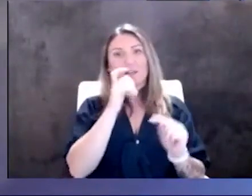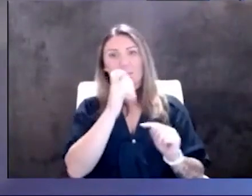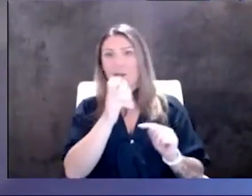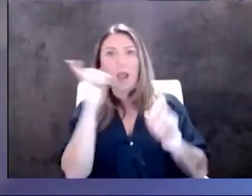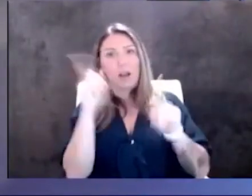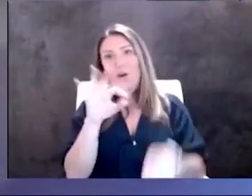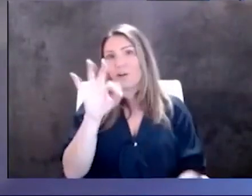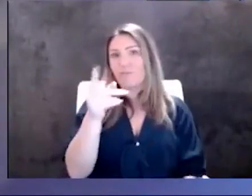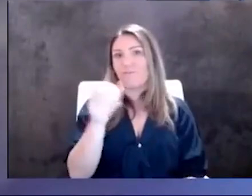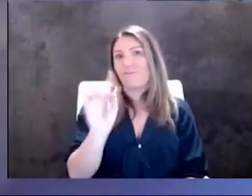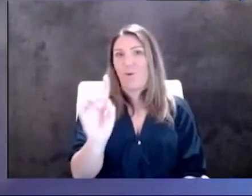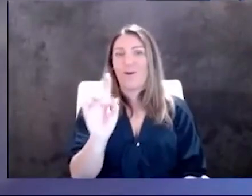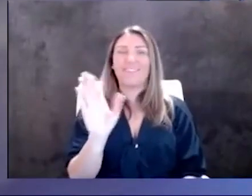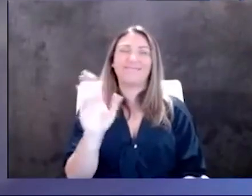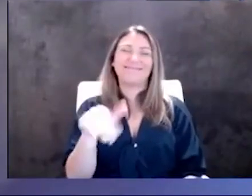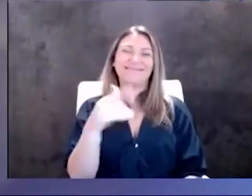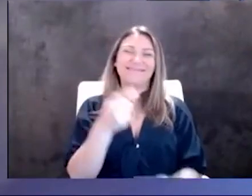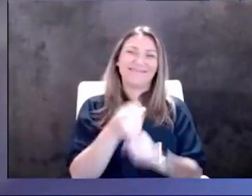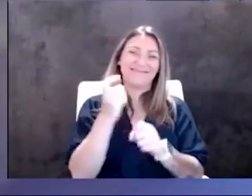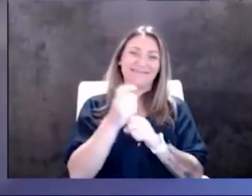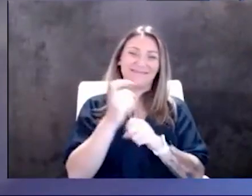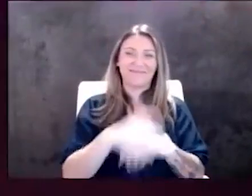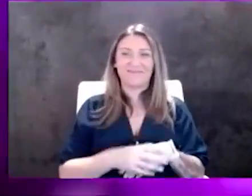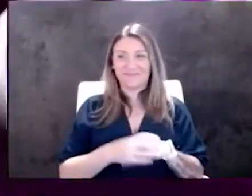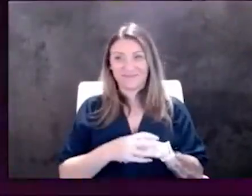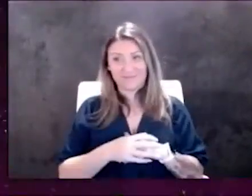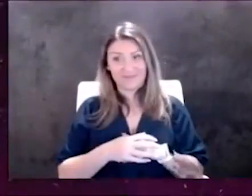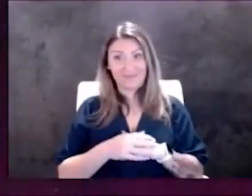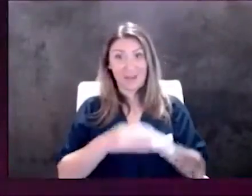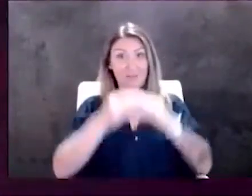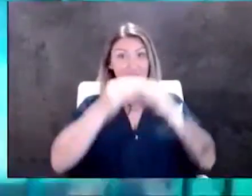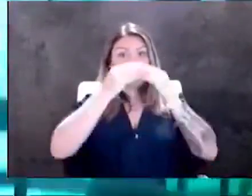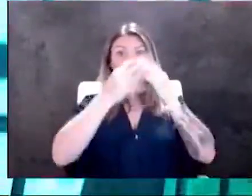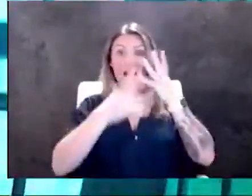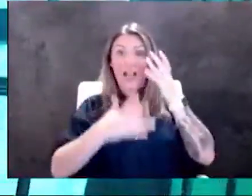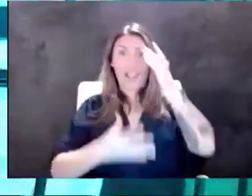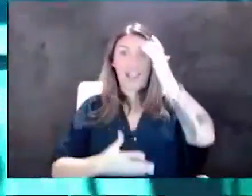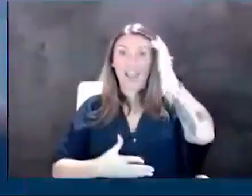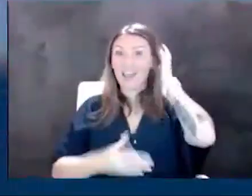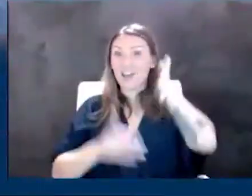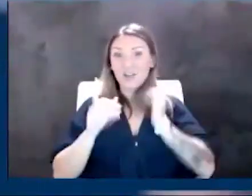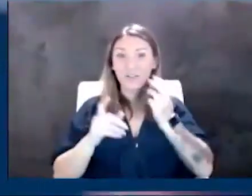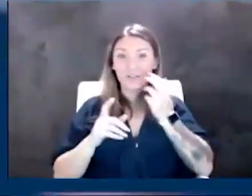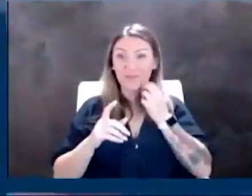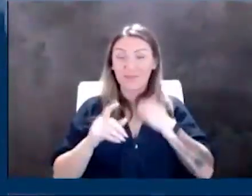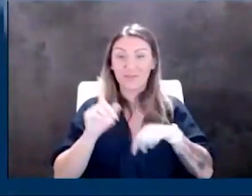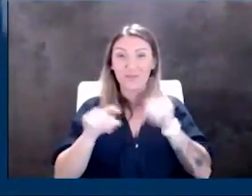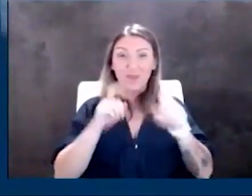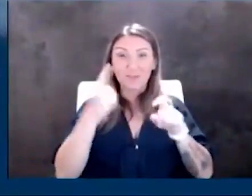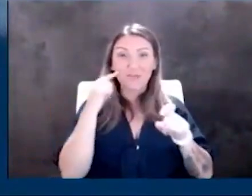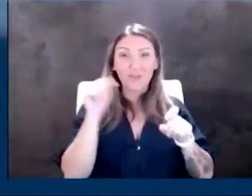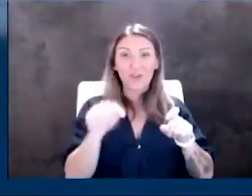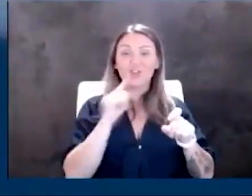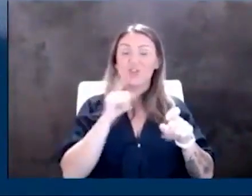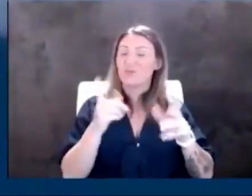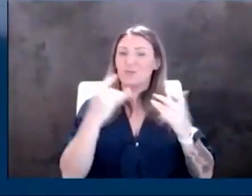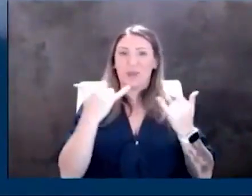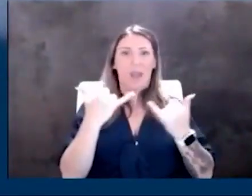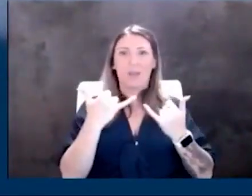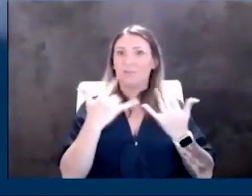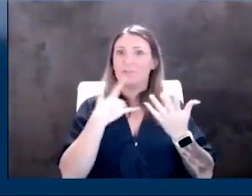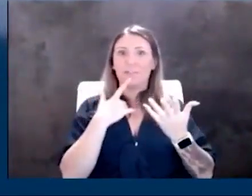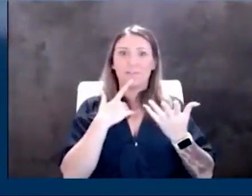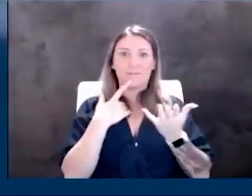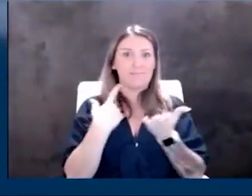right. Okay, I've got a bunch of questions coming in for you. So let's just jump in. And Debbie